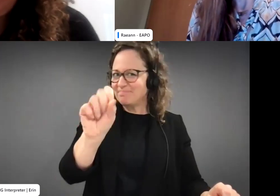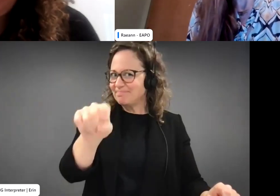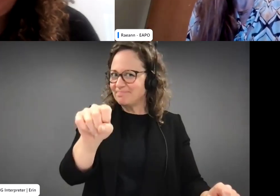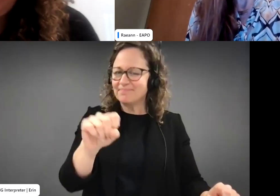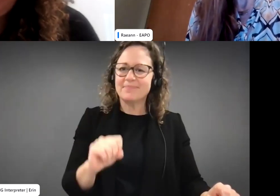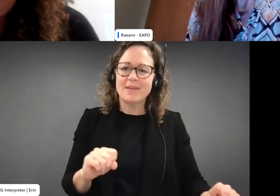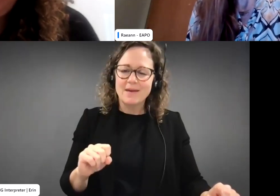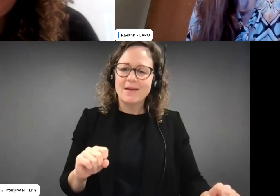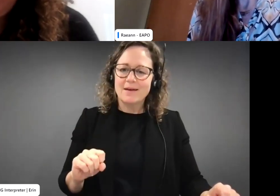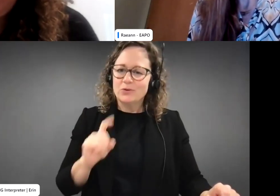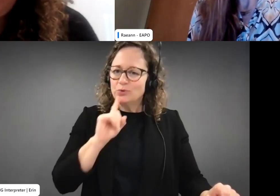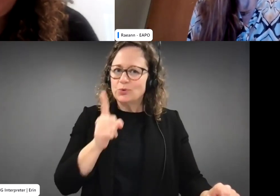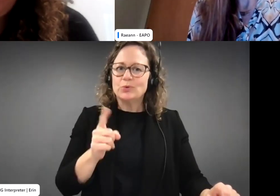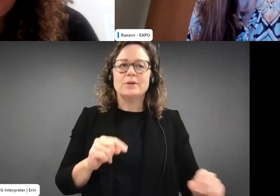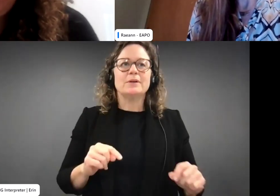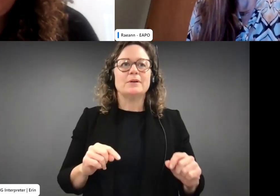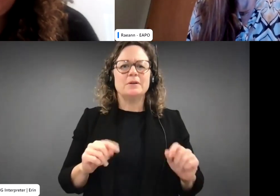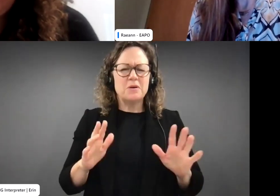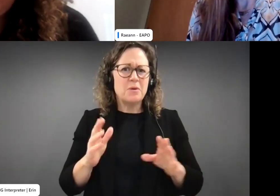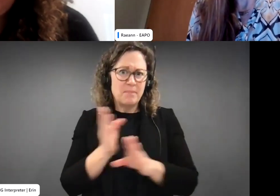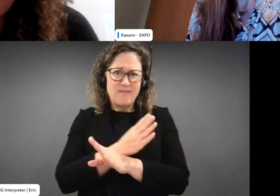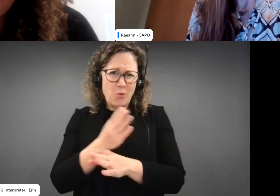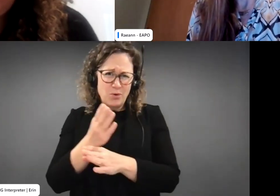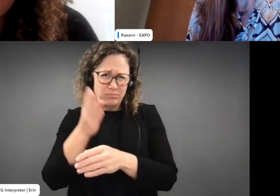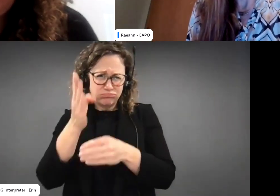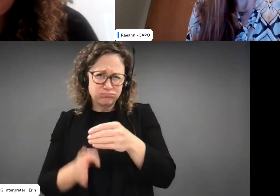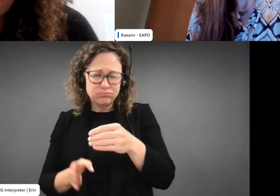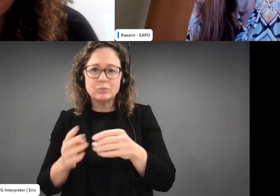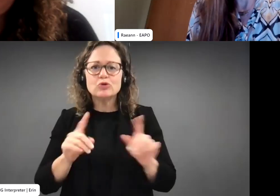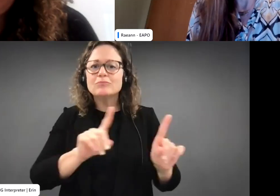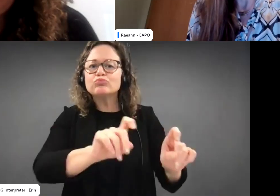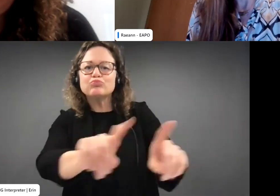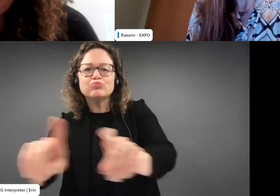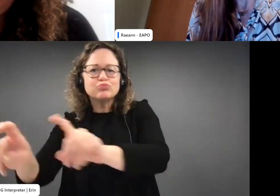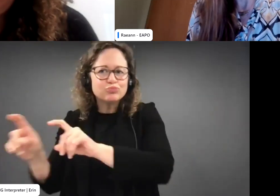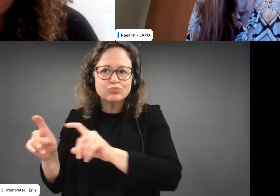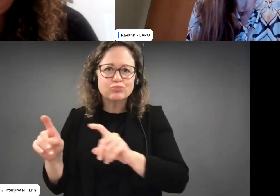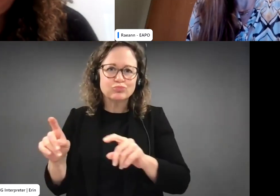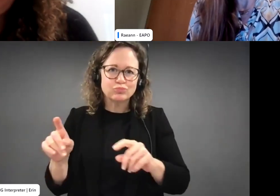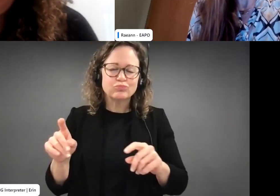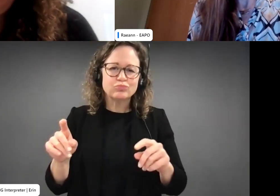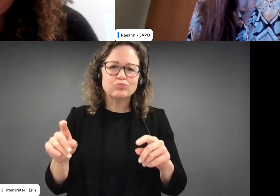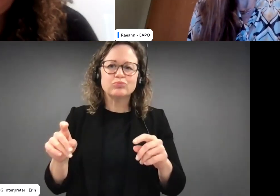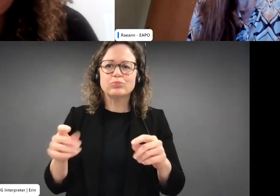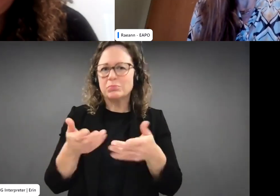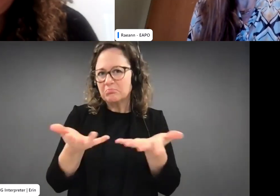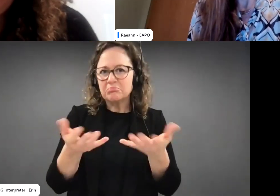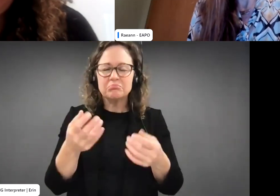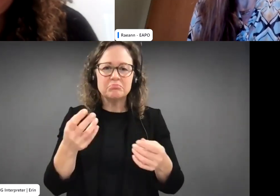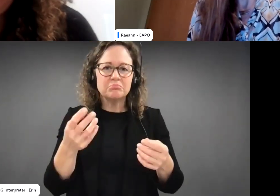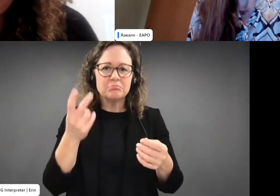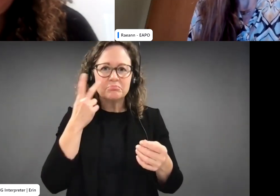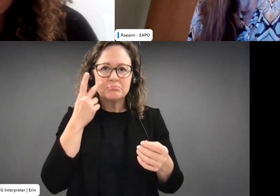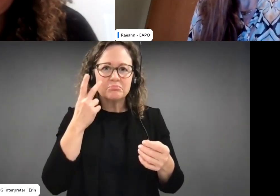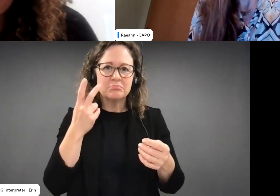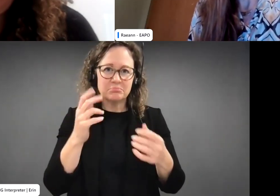a couple polling questions, just in terms of I know you've kind of asked this, but just to see if